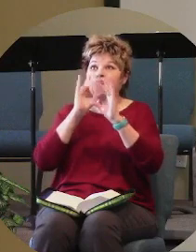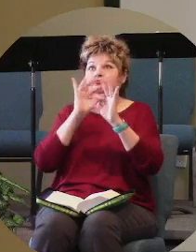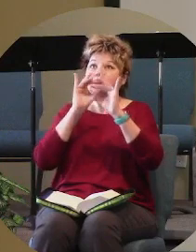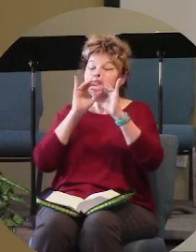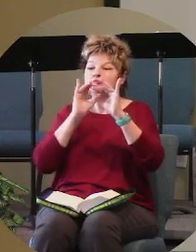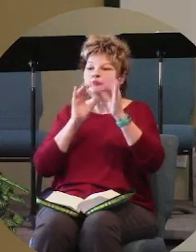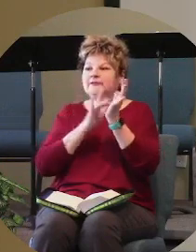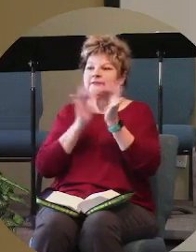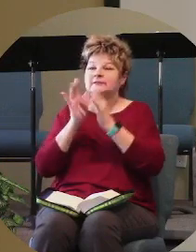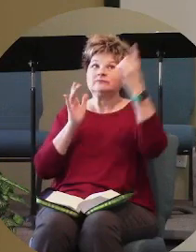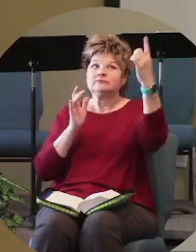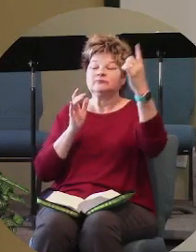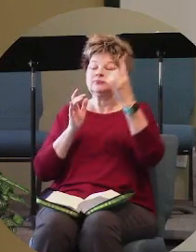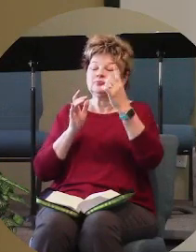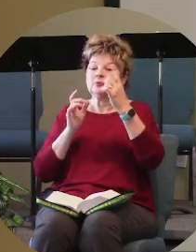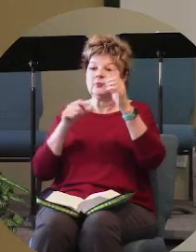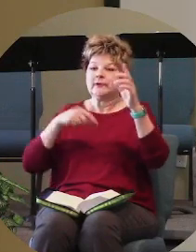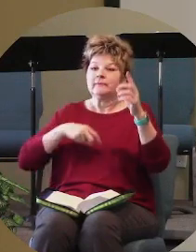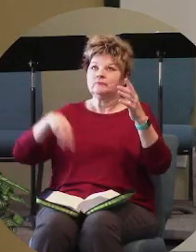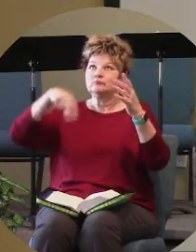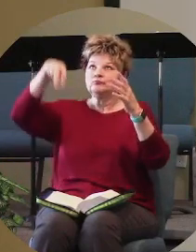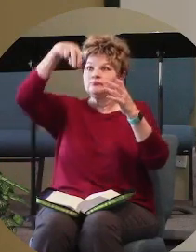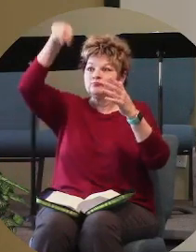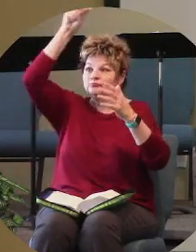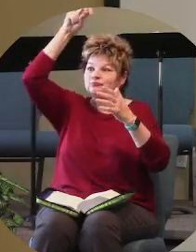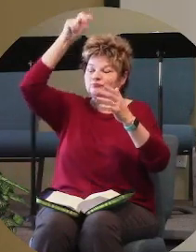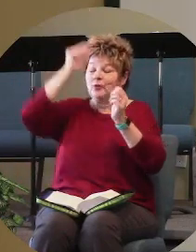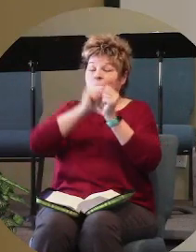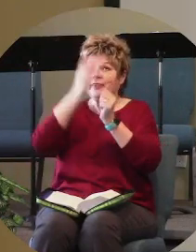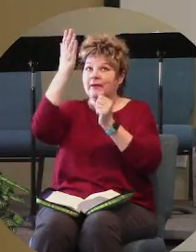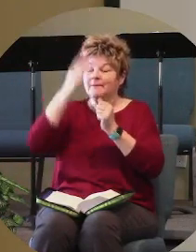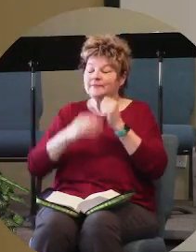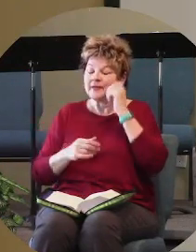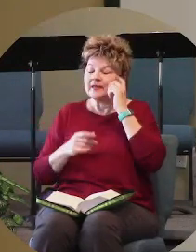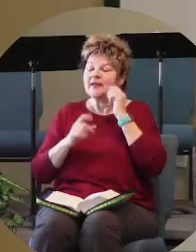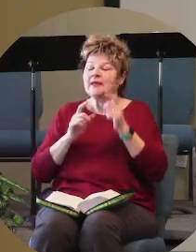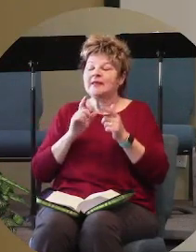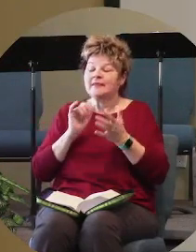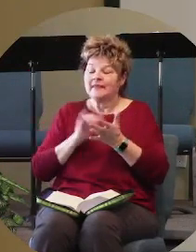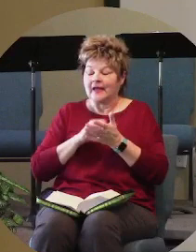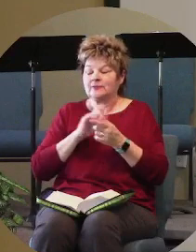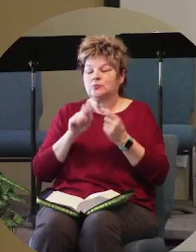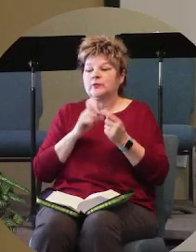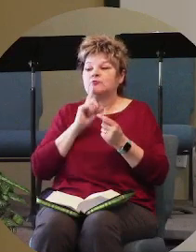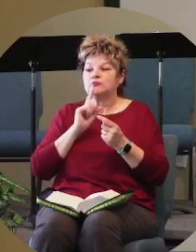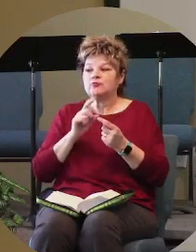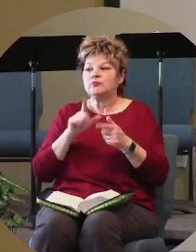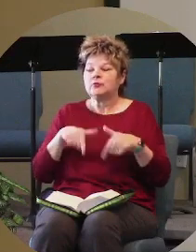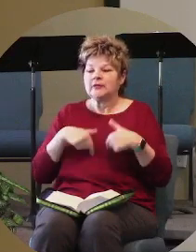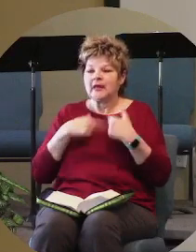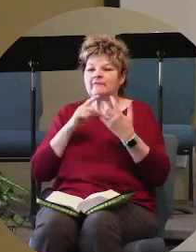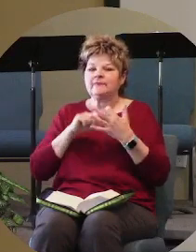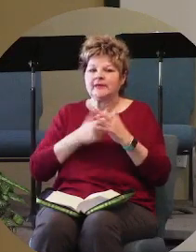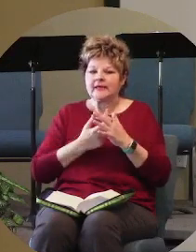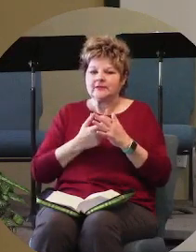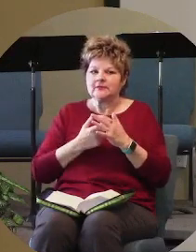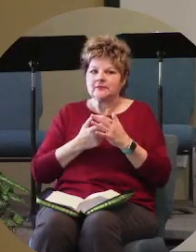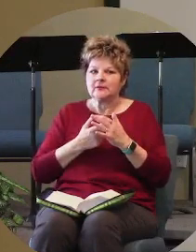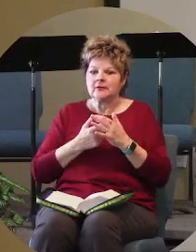and we go and be with him. That's when true life begins. But this is all that we